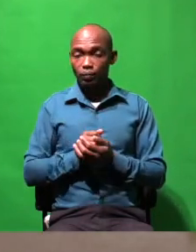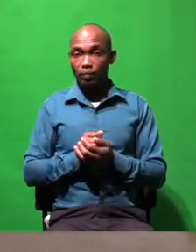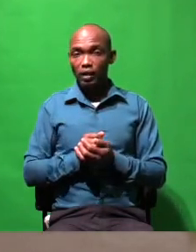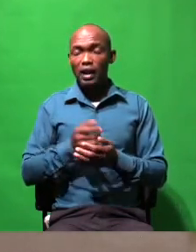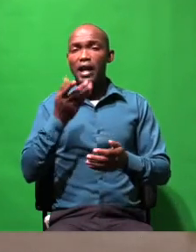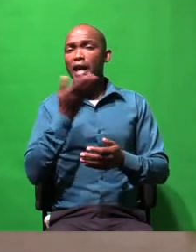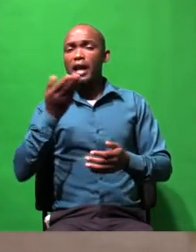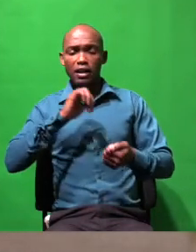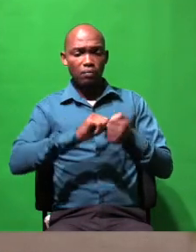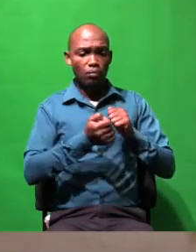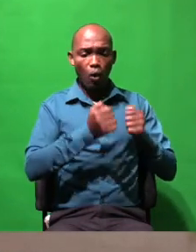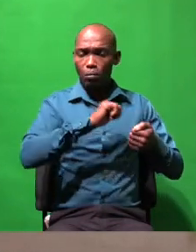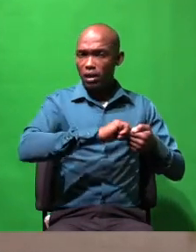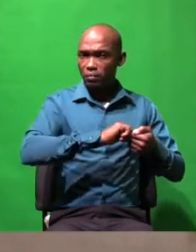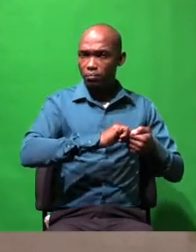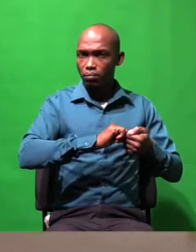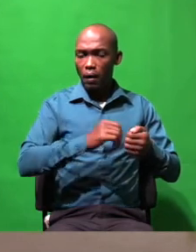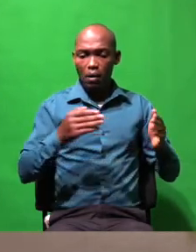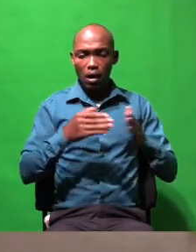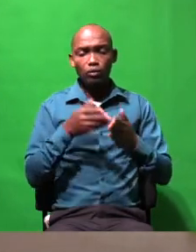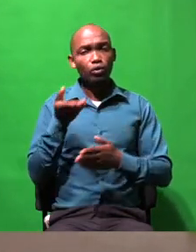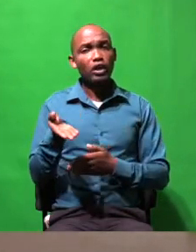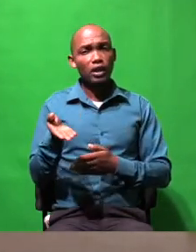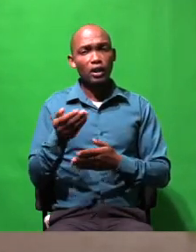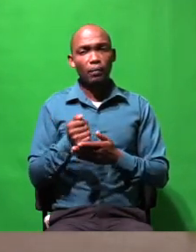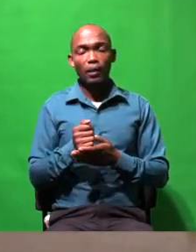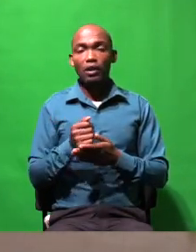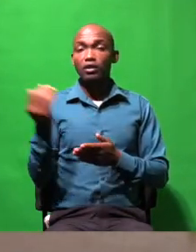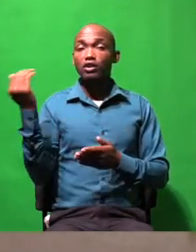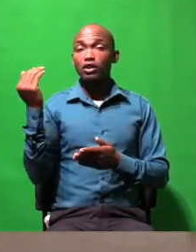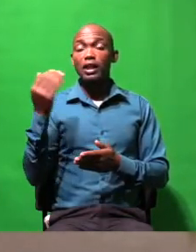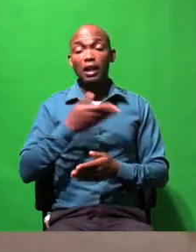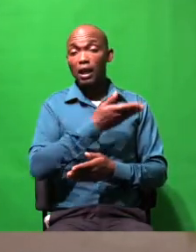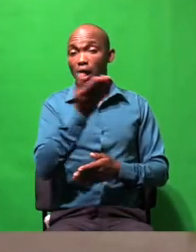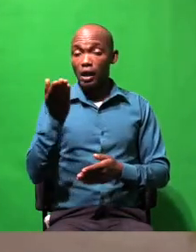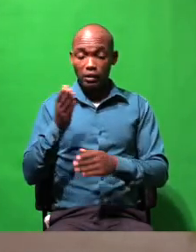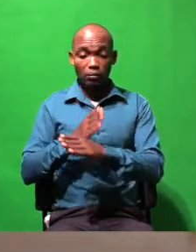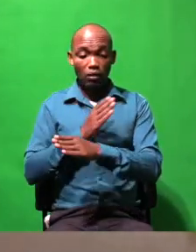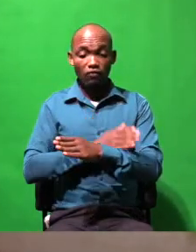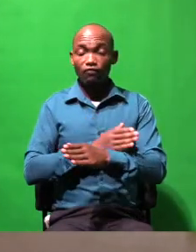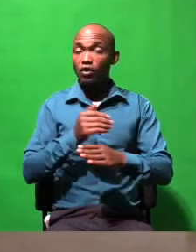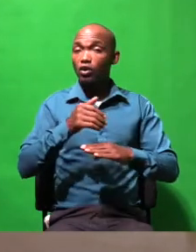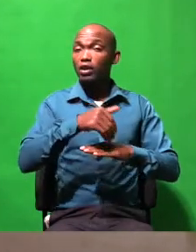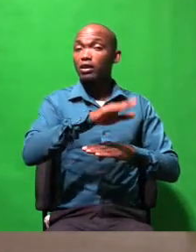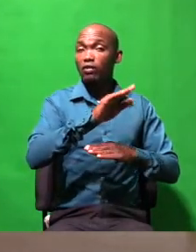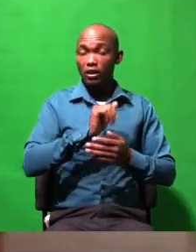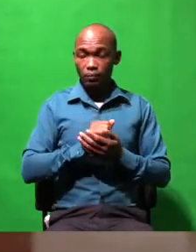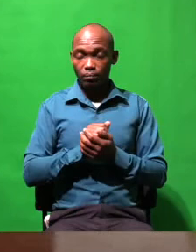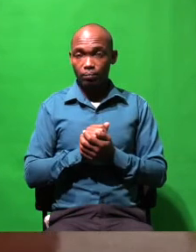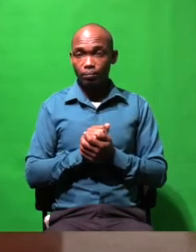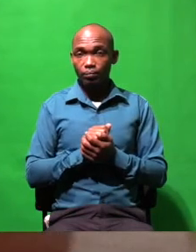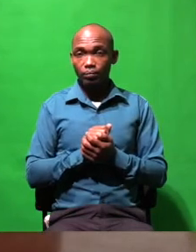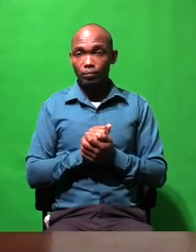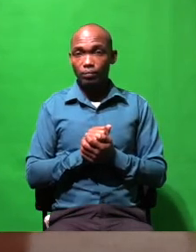problem? Is there any problem so far? Please tell us before leaving. Tell us, please.